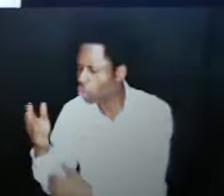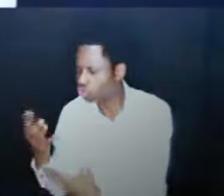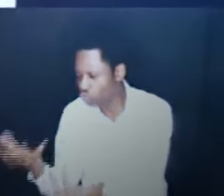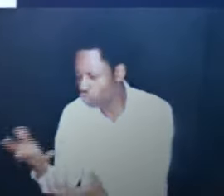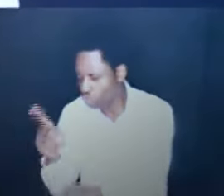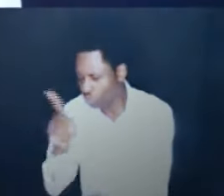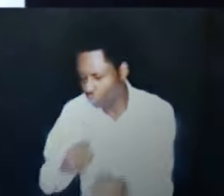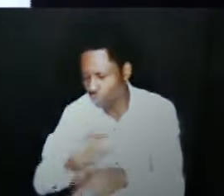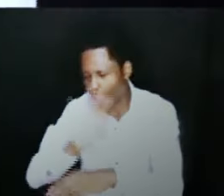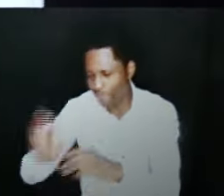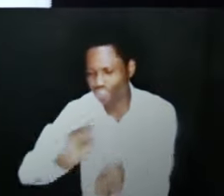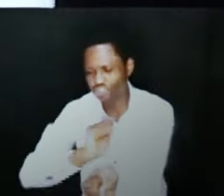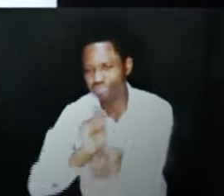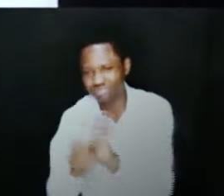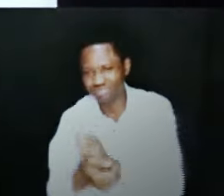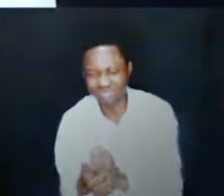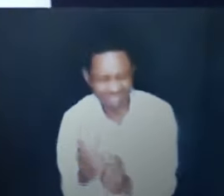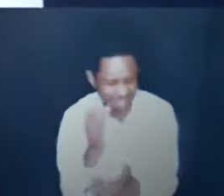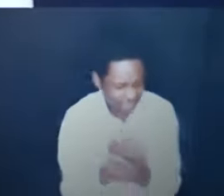That 31st night, as for this year,